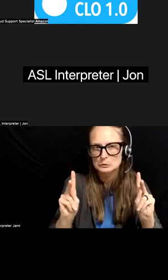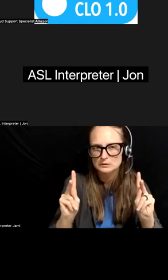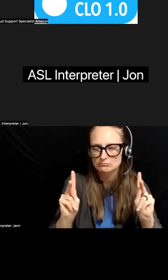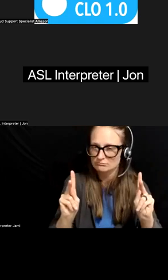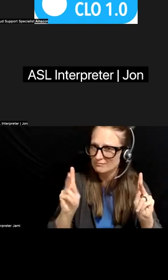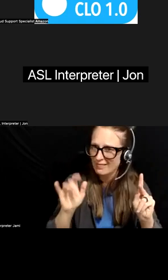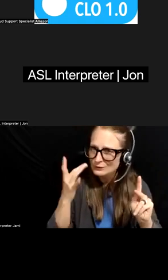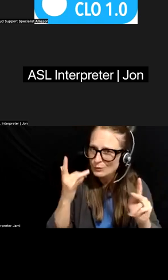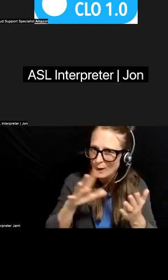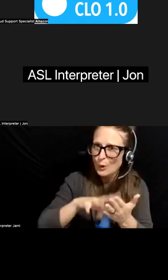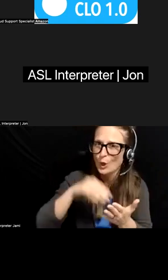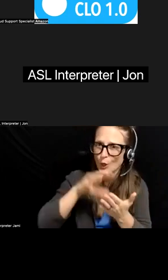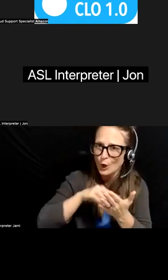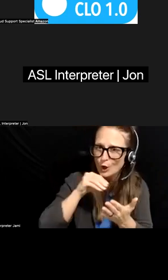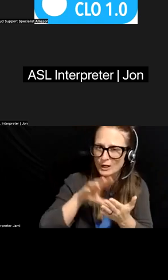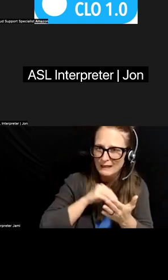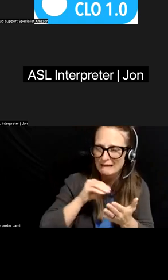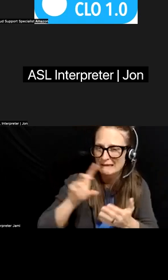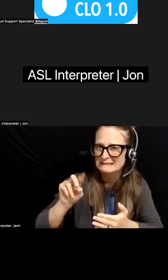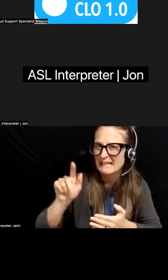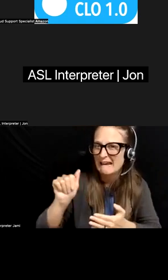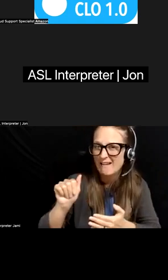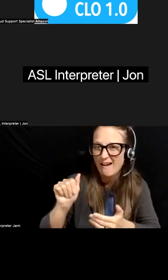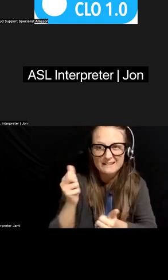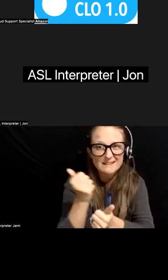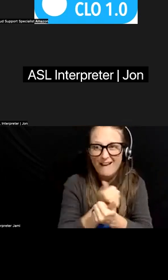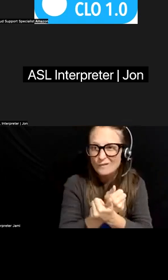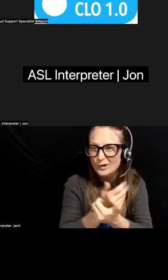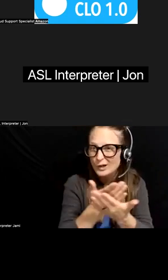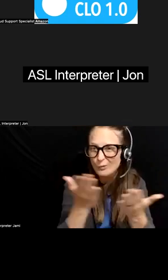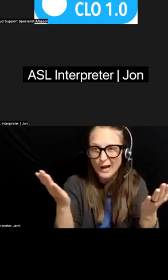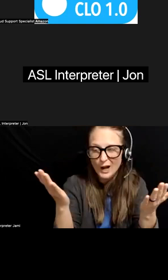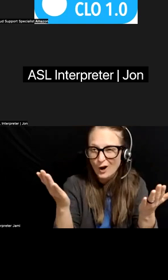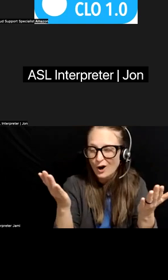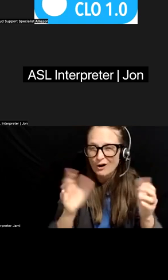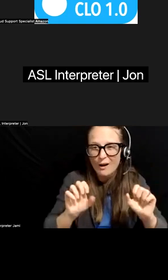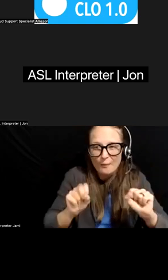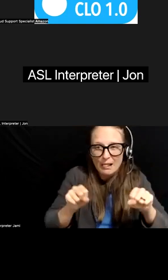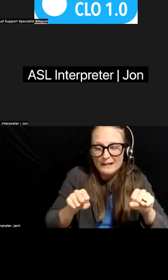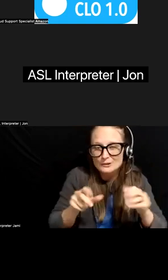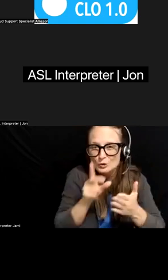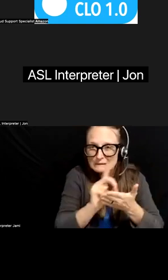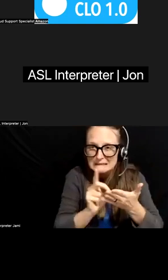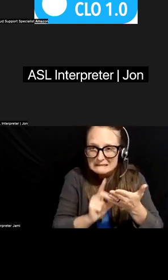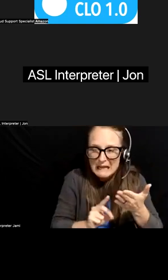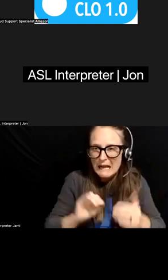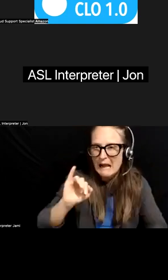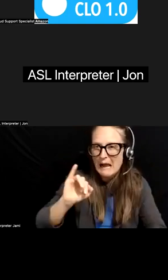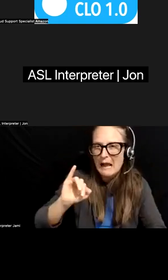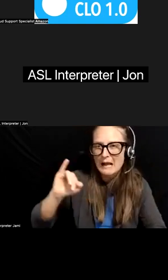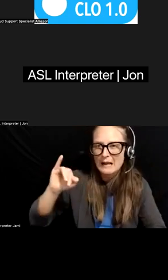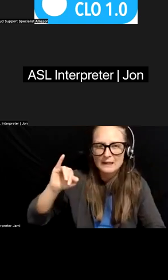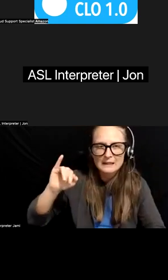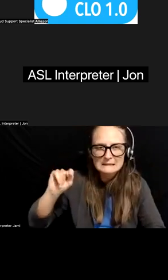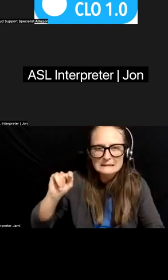learning. That's why we're here. Data is everywhere, and our ability to design IT